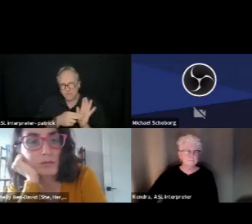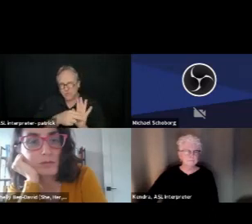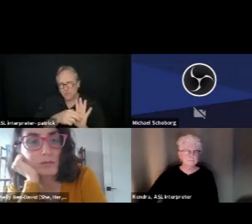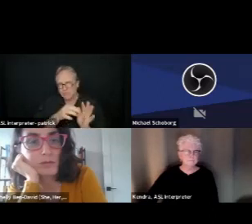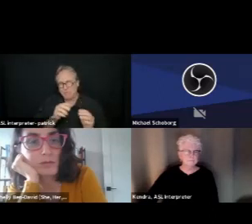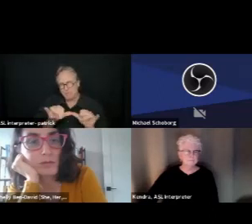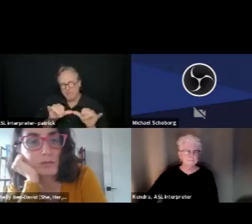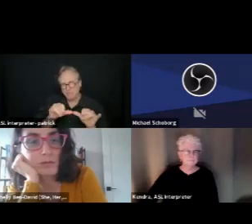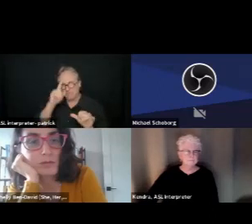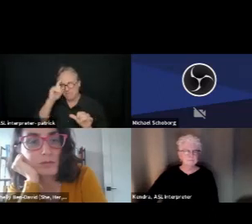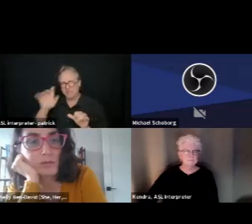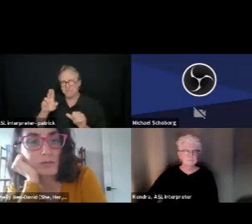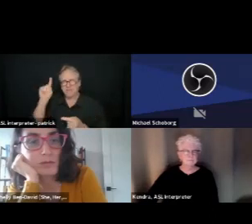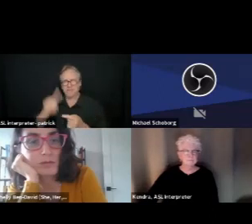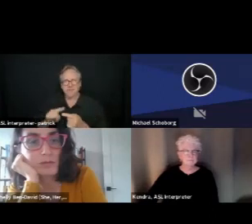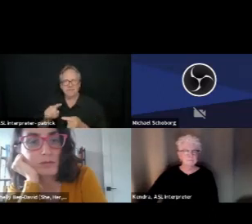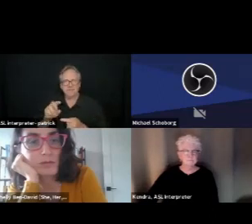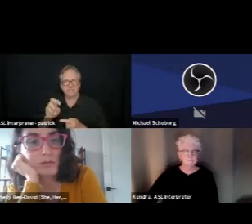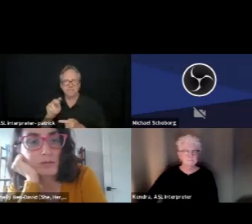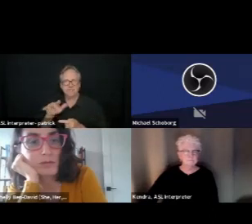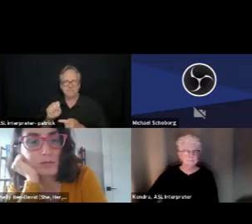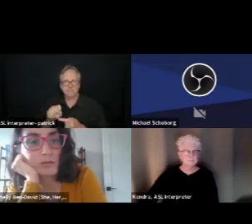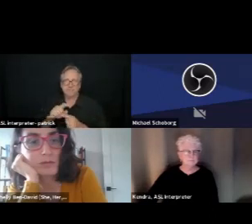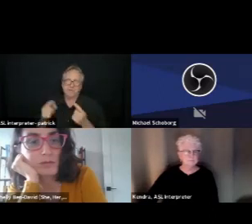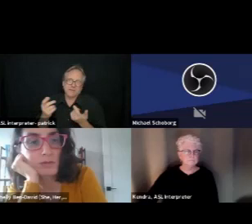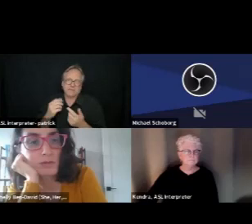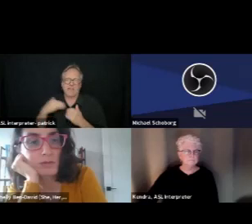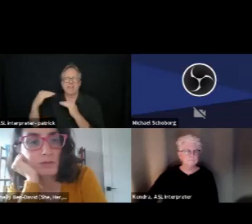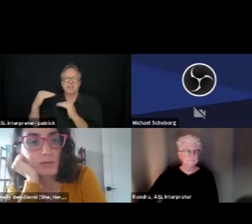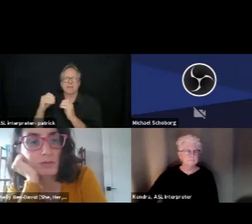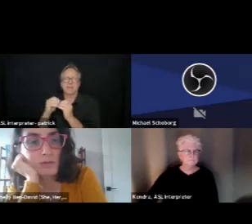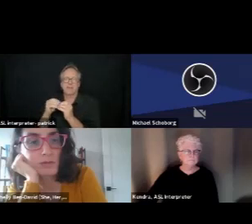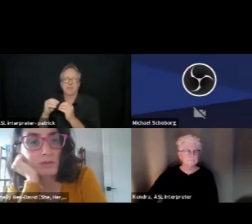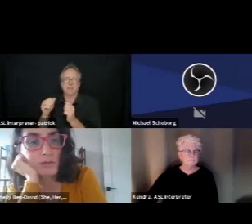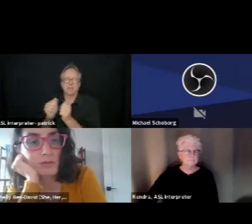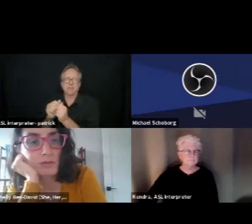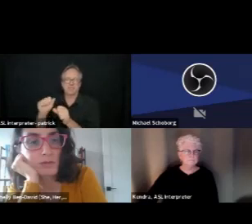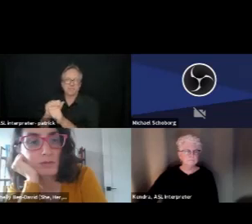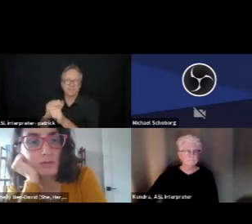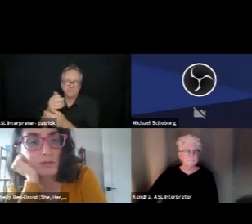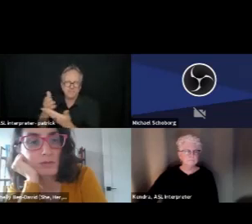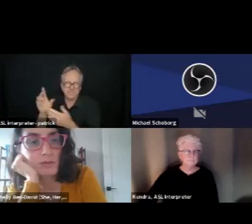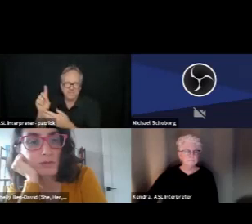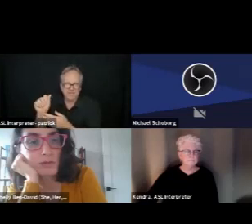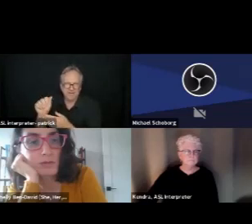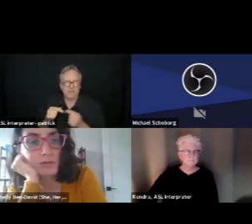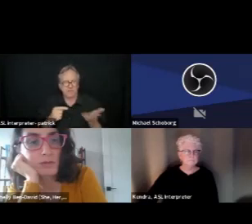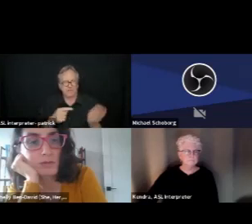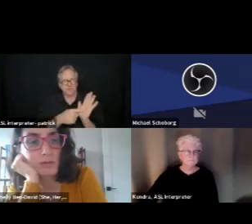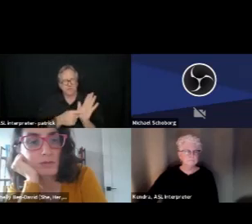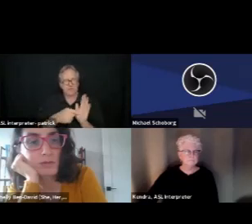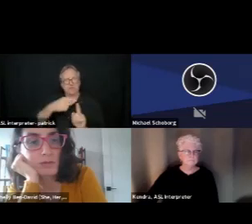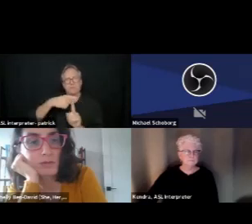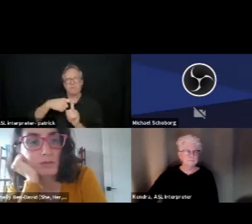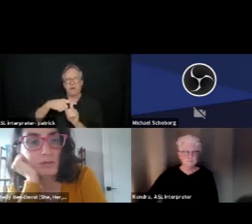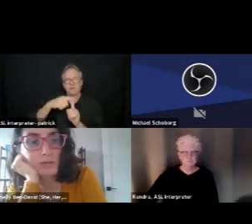among people because of limitations in the data. But I'm showing you here like rates of positive symptom